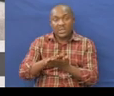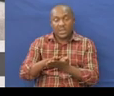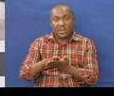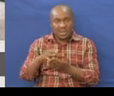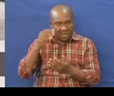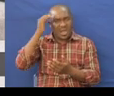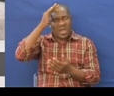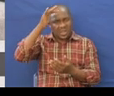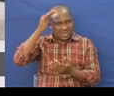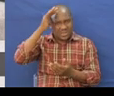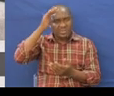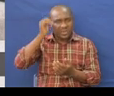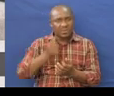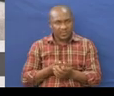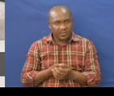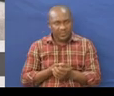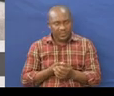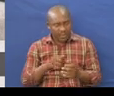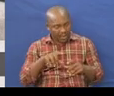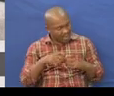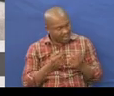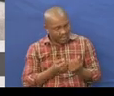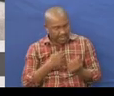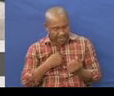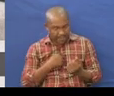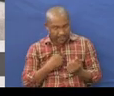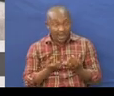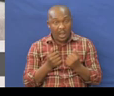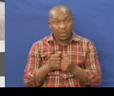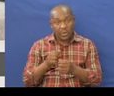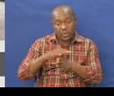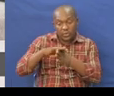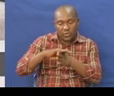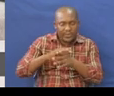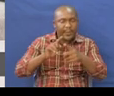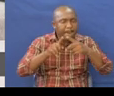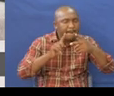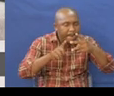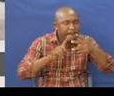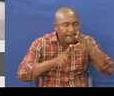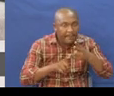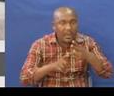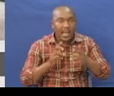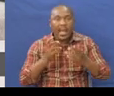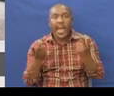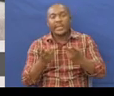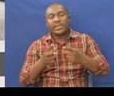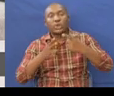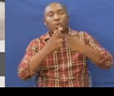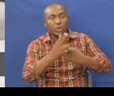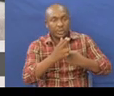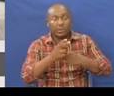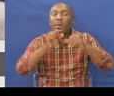assumptions. The hypothesis you want maybe to formulate should be very clear from the very beginning.